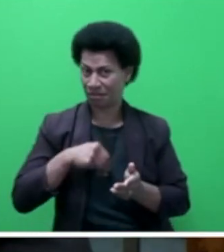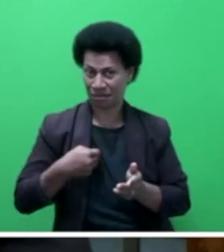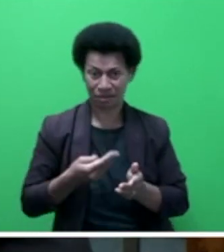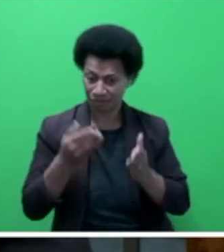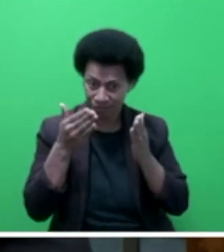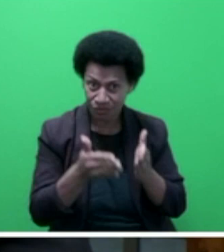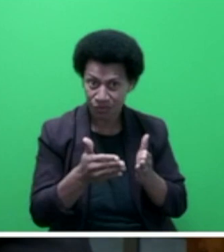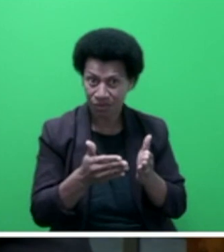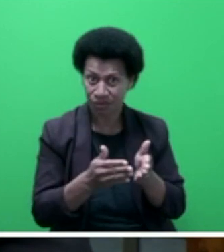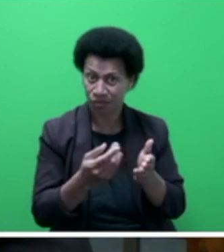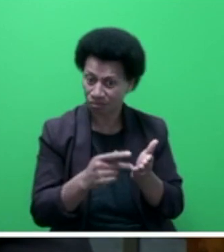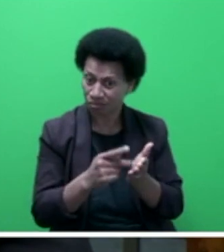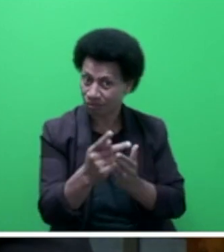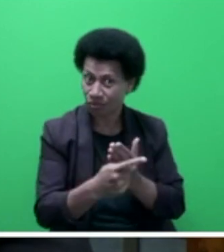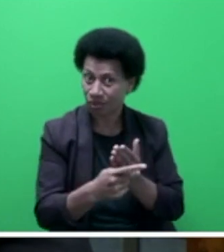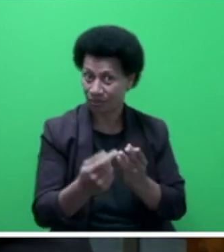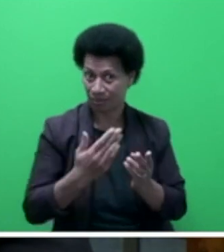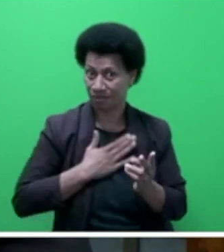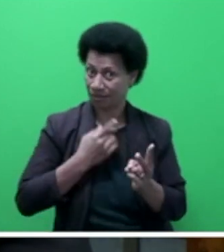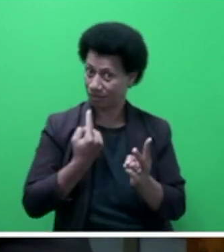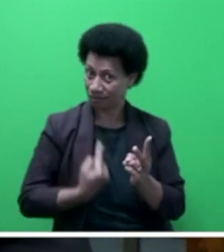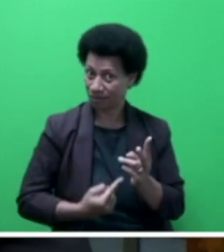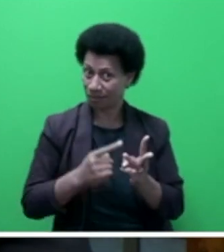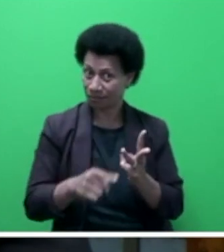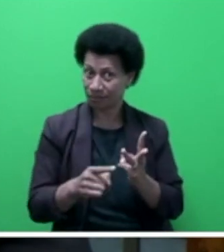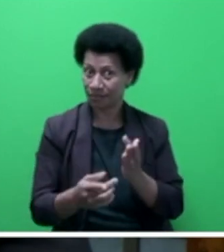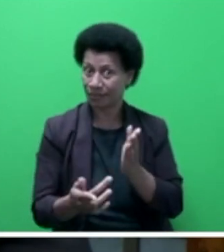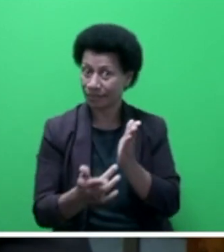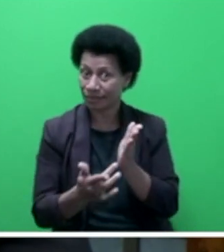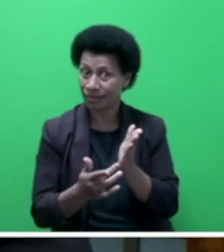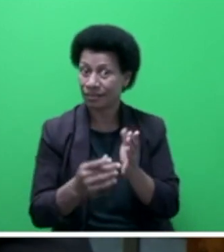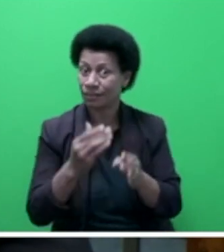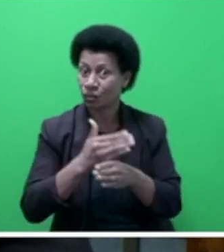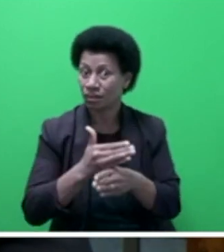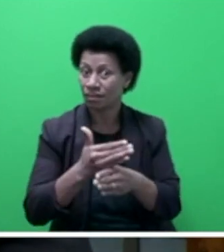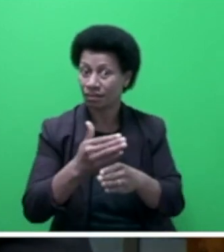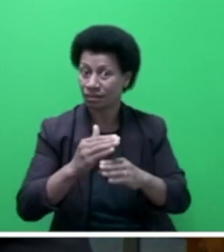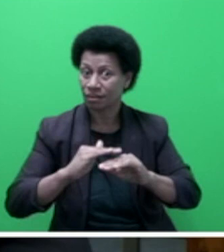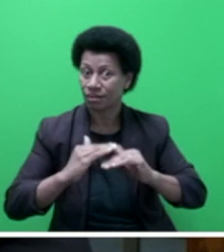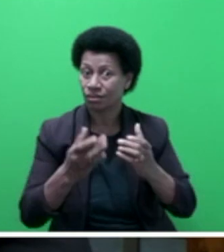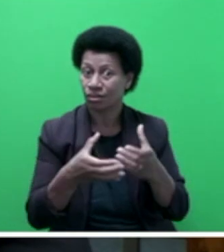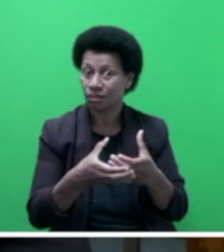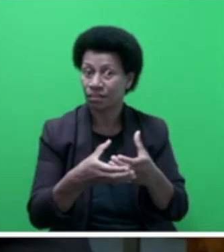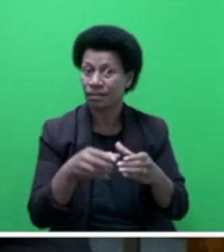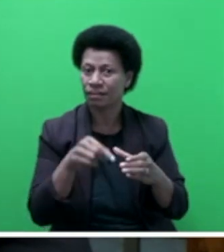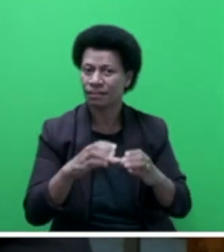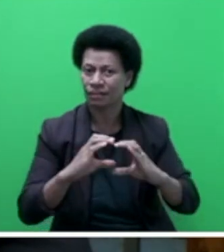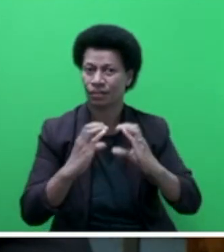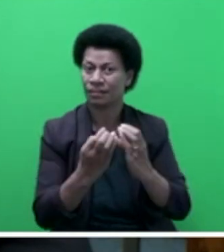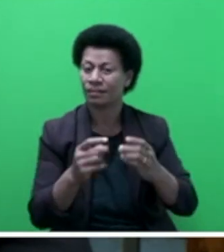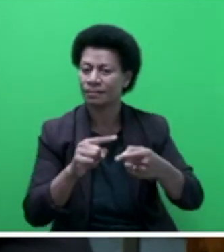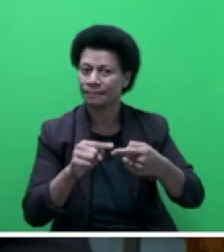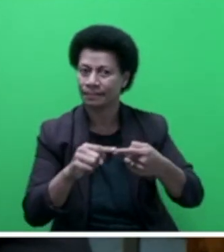the Honorable Minister of Economy, and myself. The technical working group that will be driving this initiative comprises of